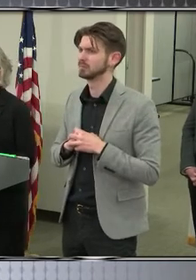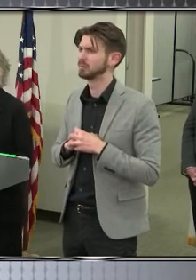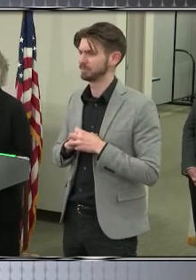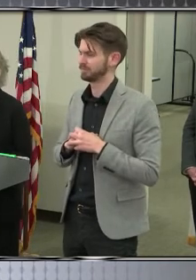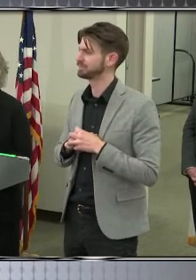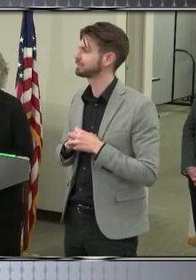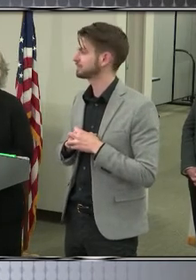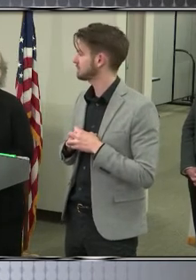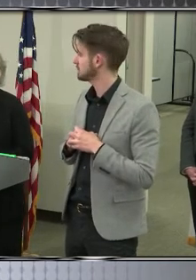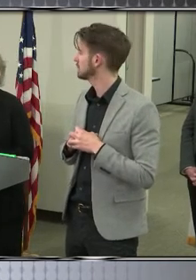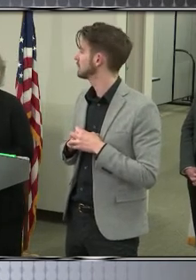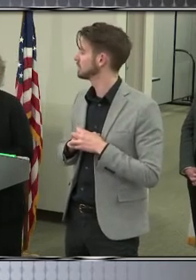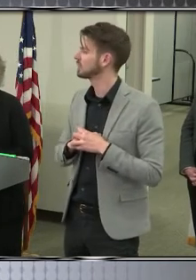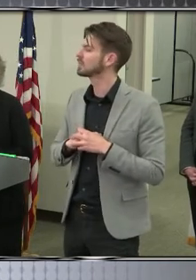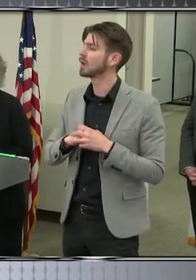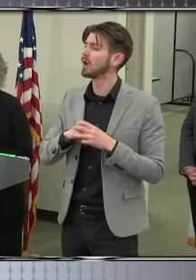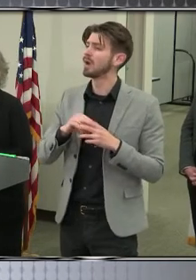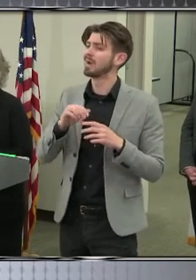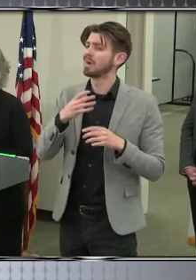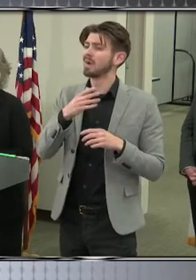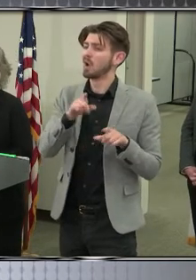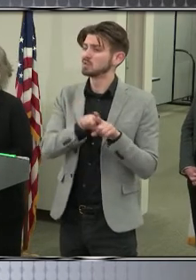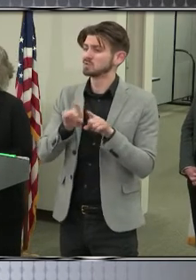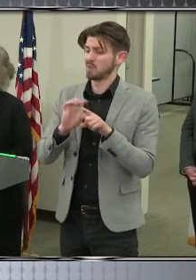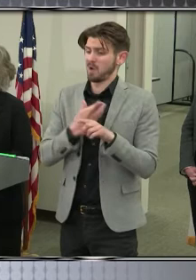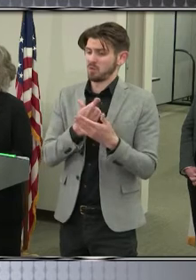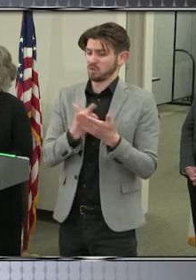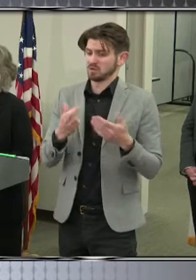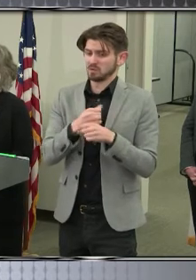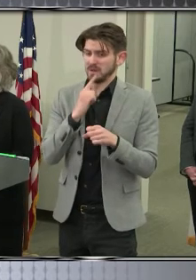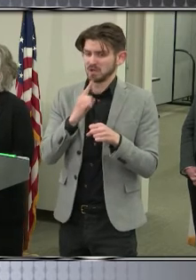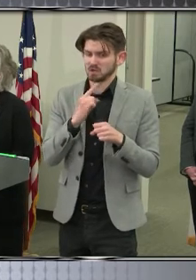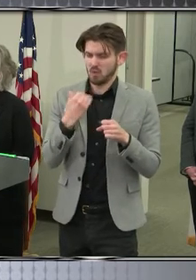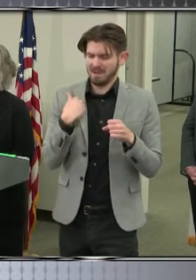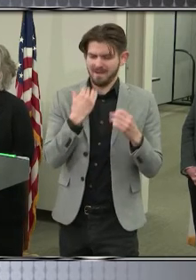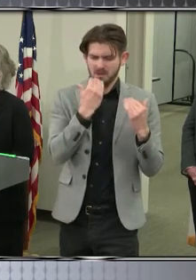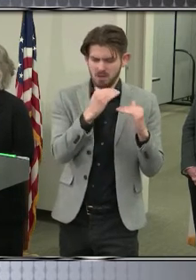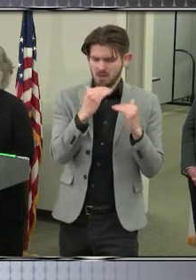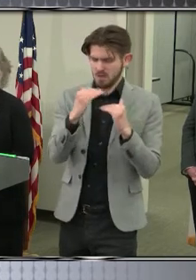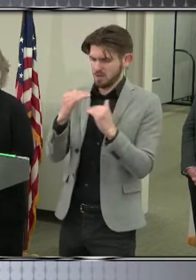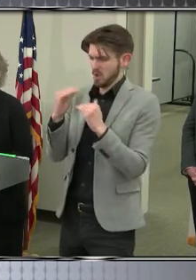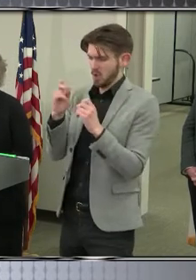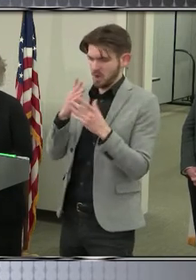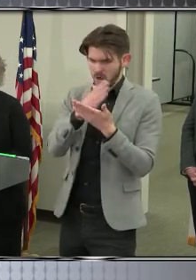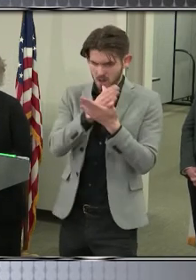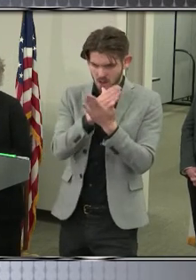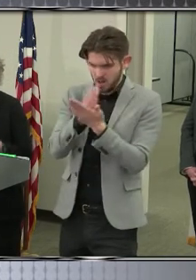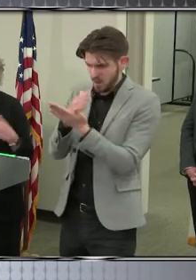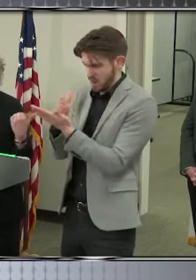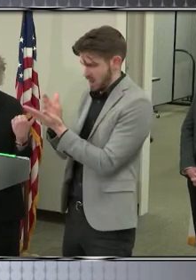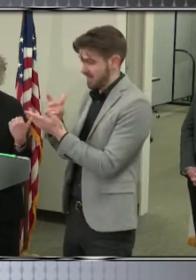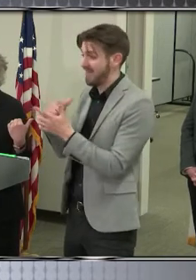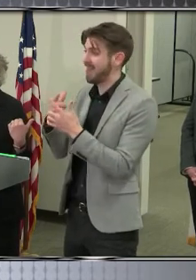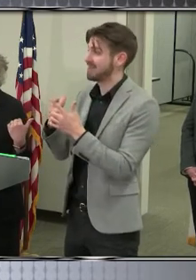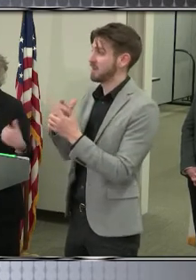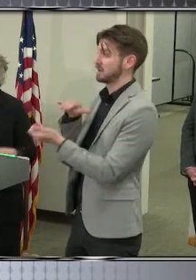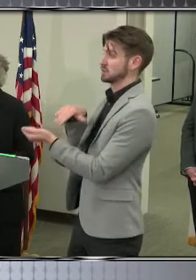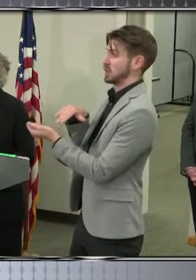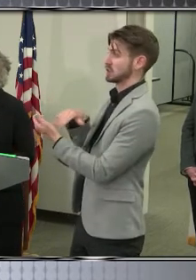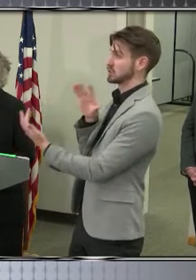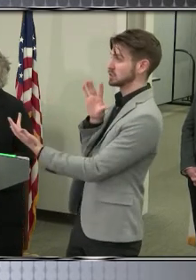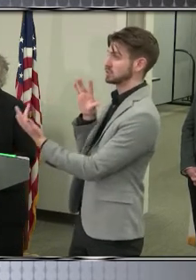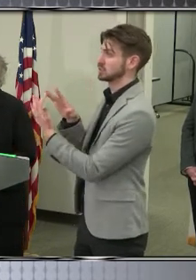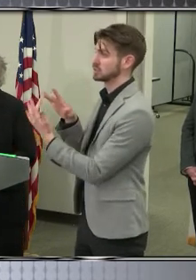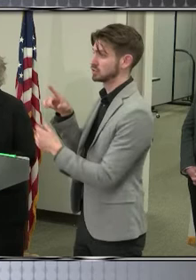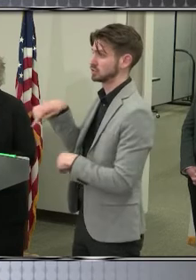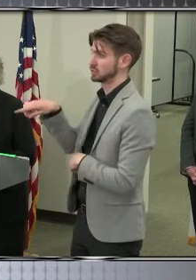appropriate allocation of our resources, then we have reached out to our providers, not only from the hospital systems